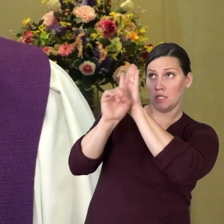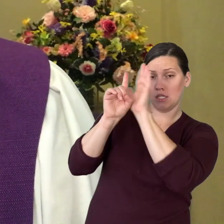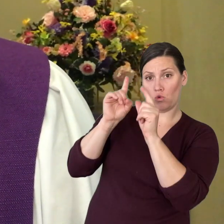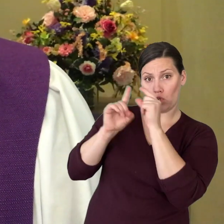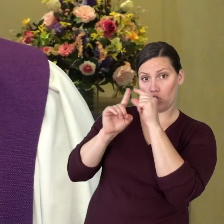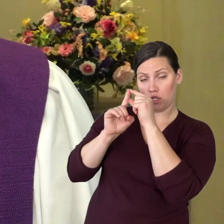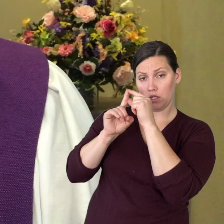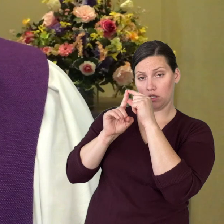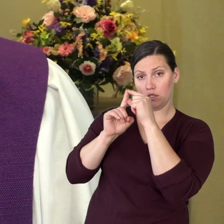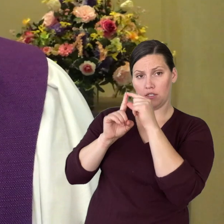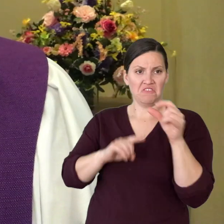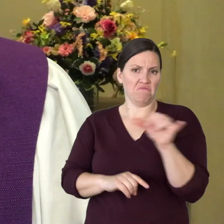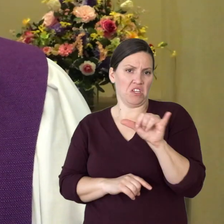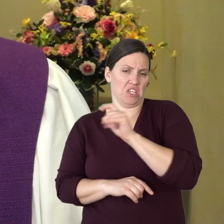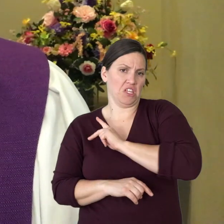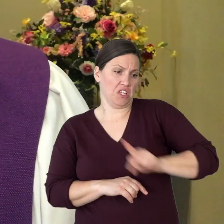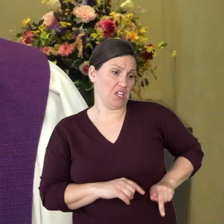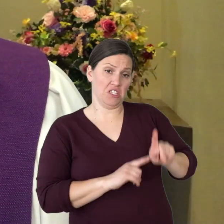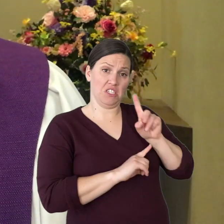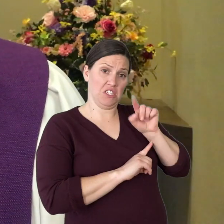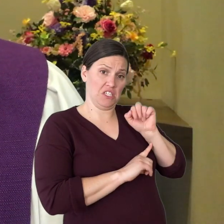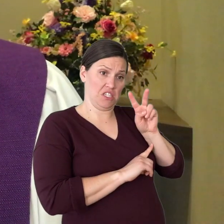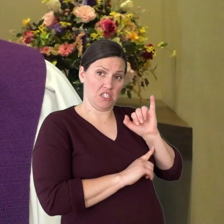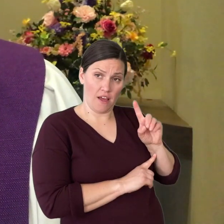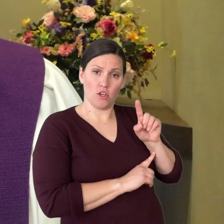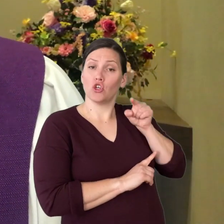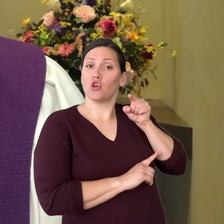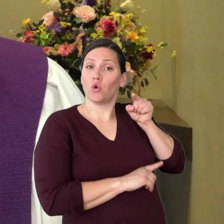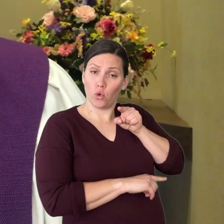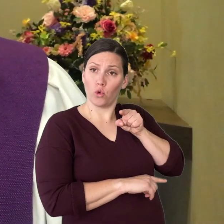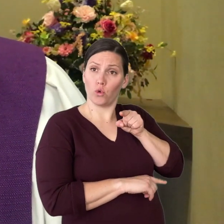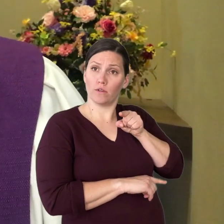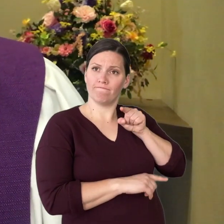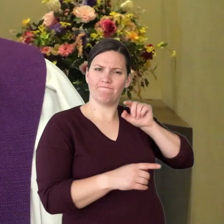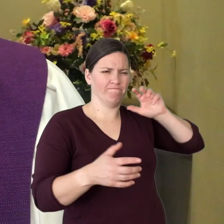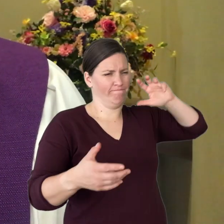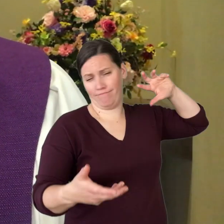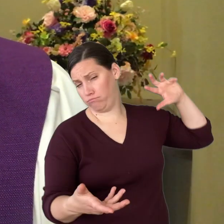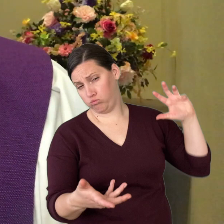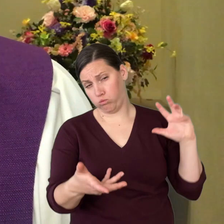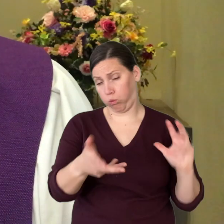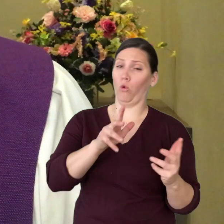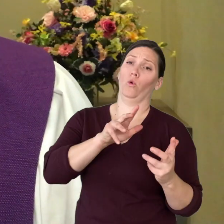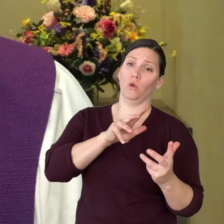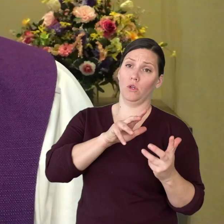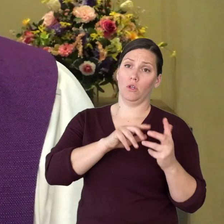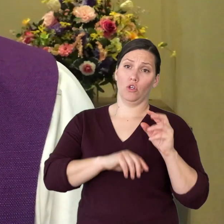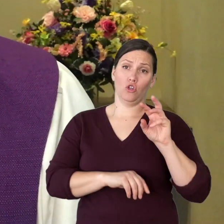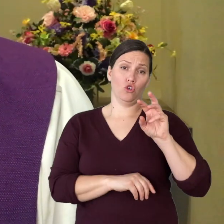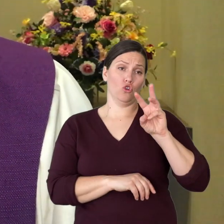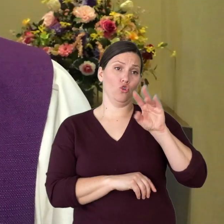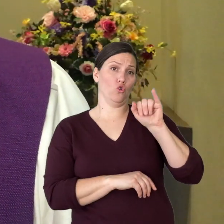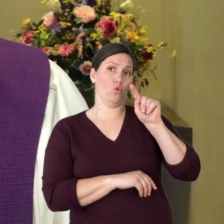word. Like King David, you have corrupted and twisted God's